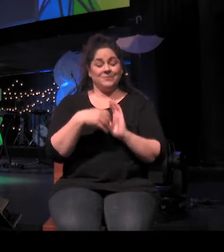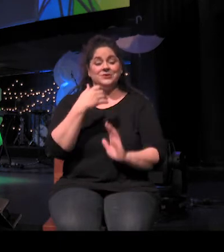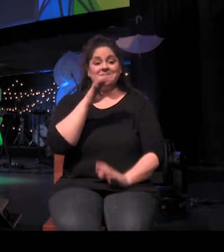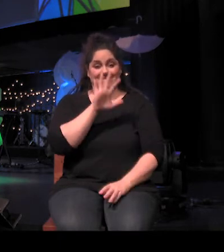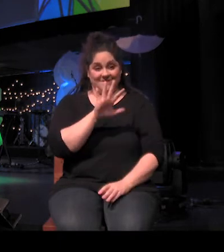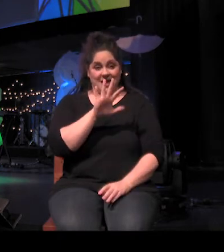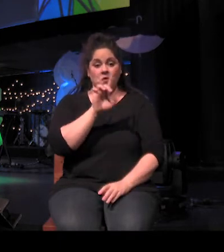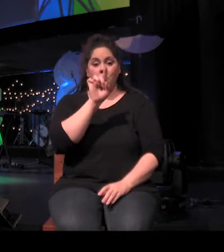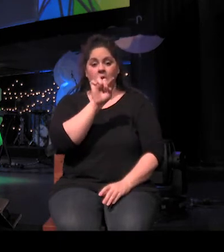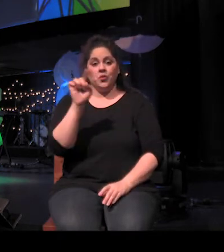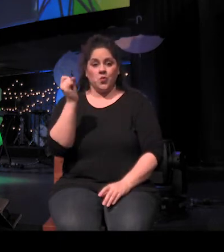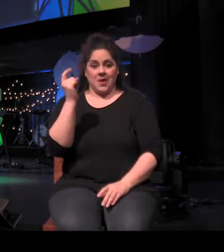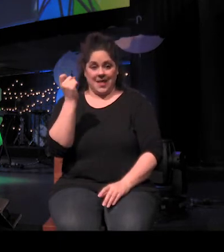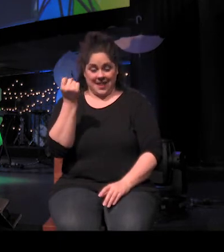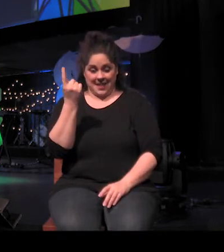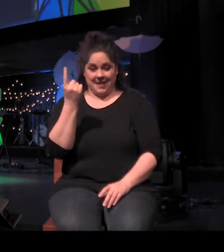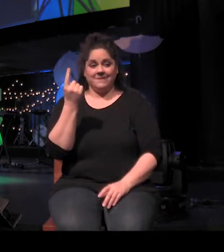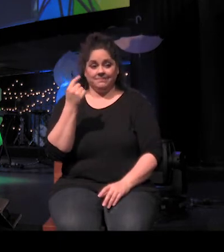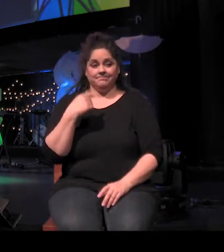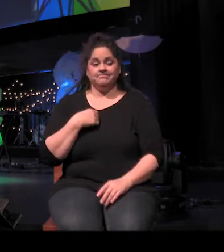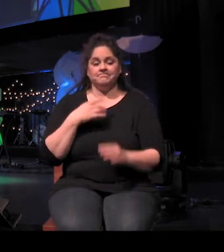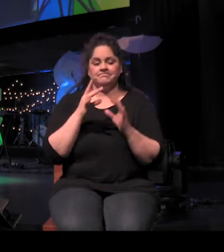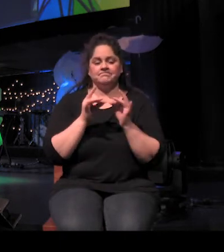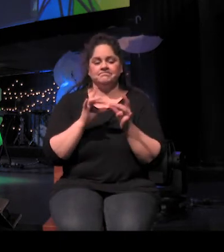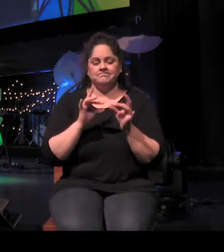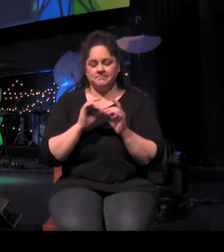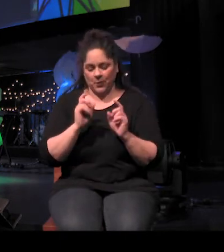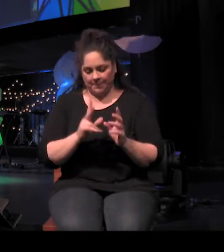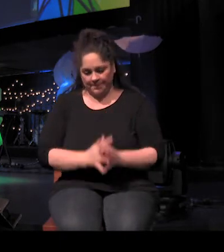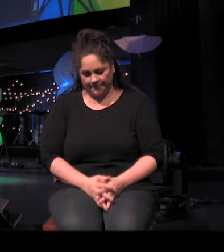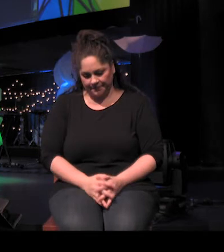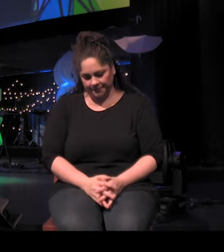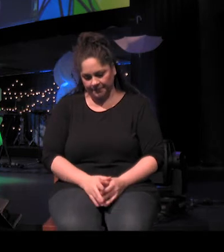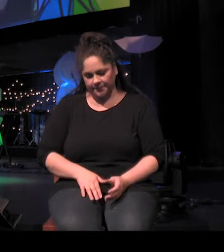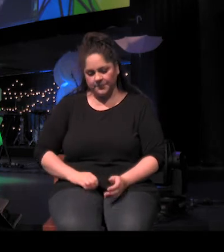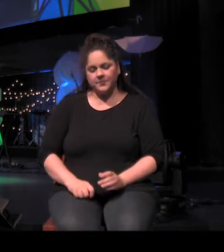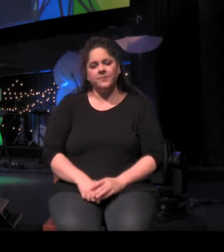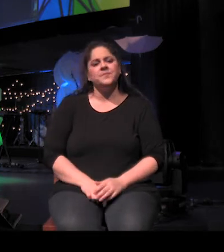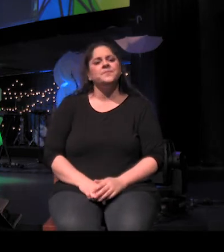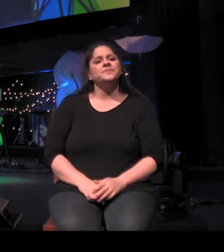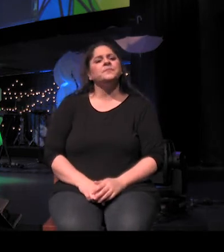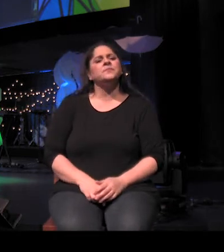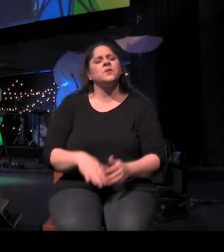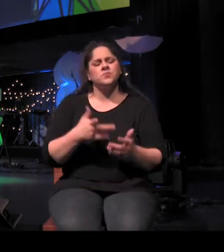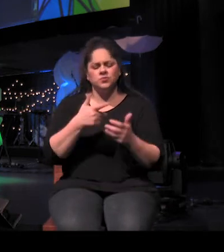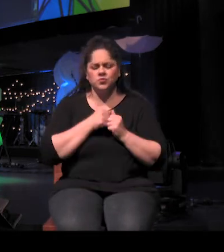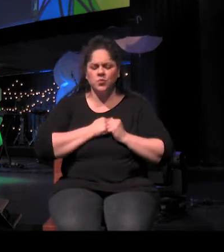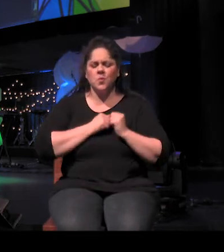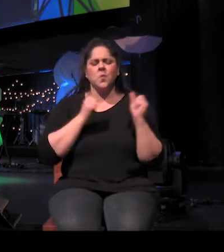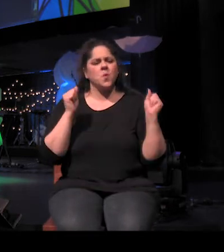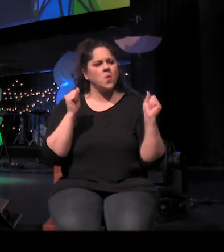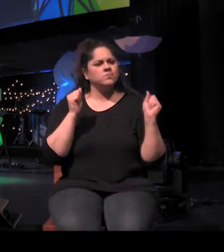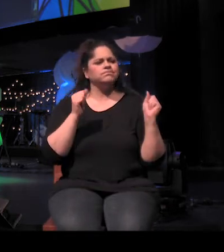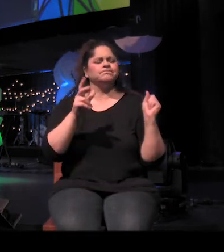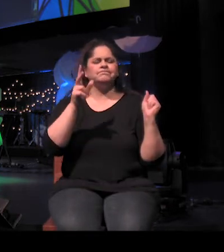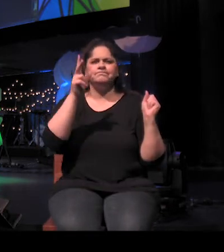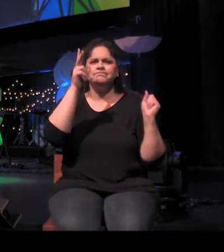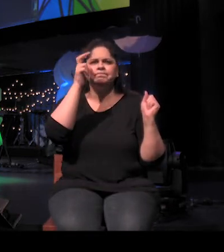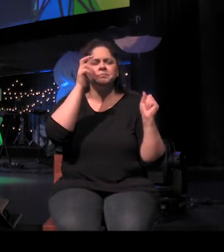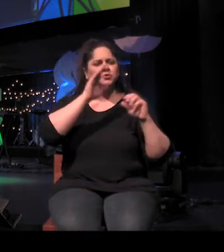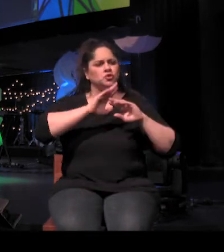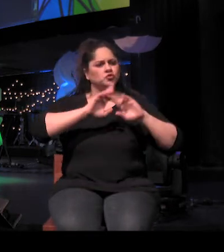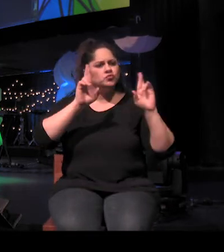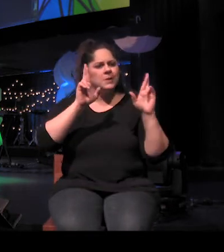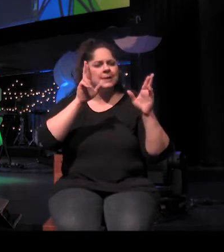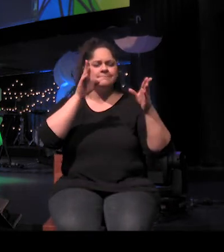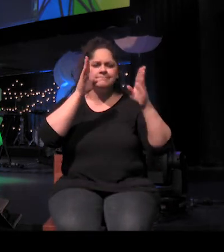through 11. Are you ready to go today? All right. I invite you just to open your heart, open your ears, open